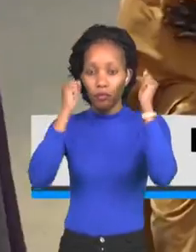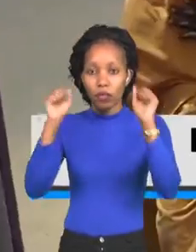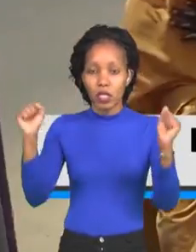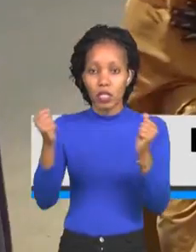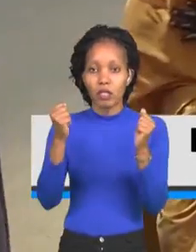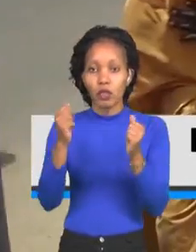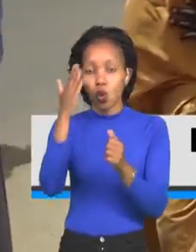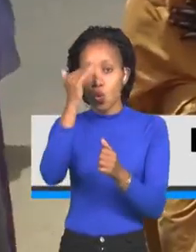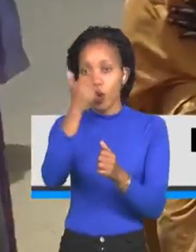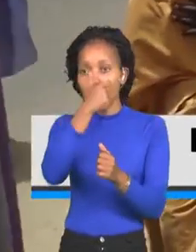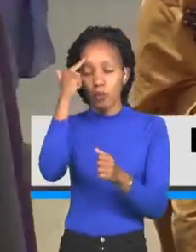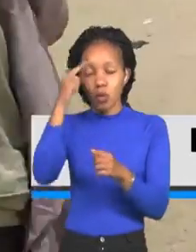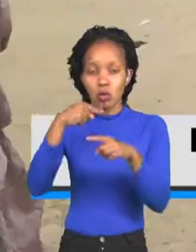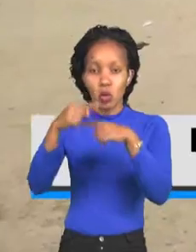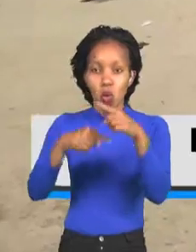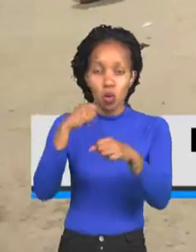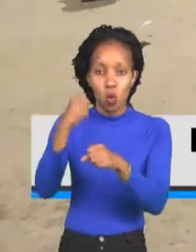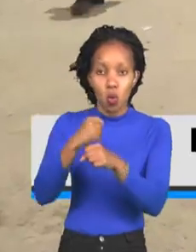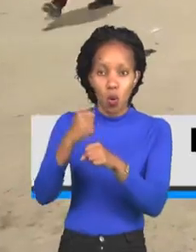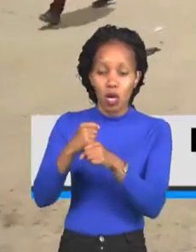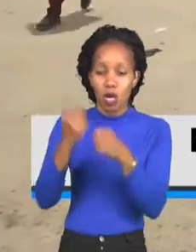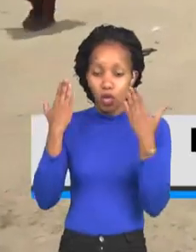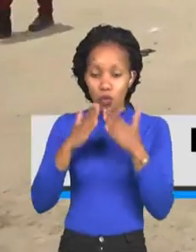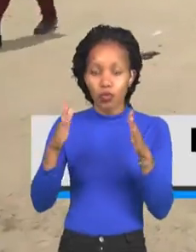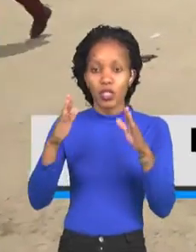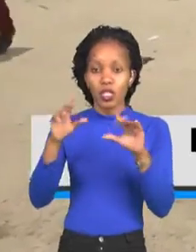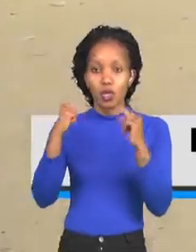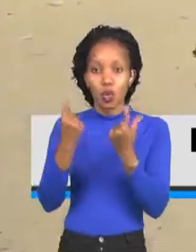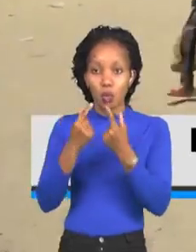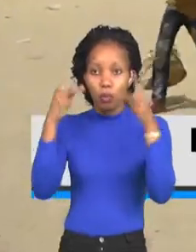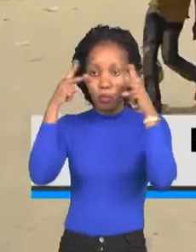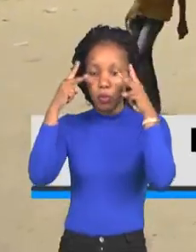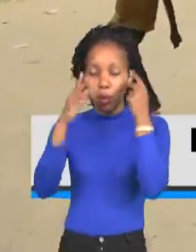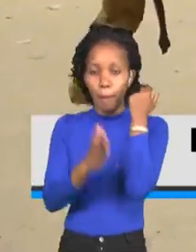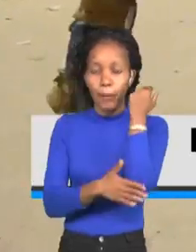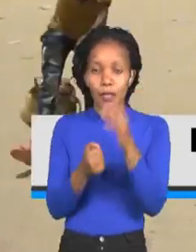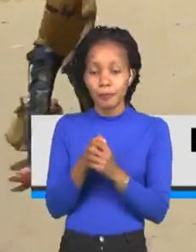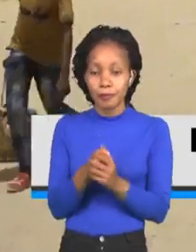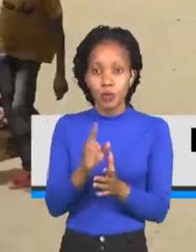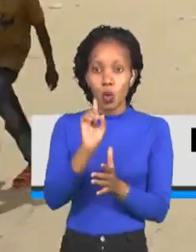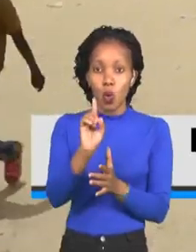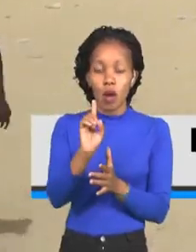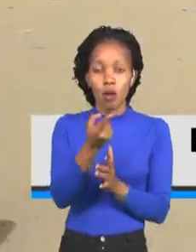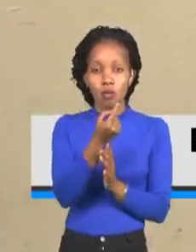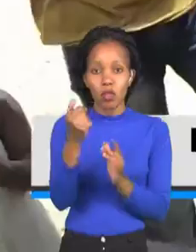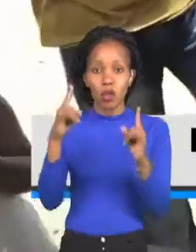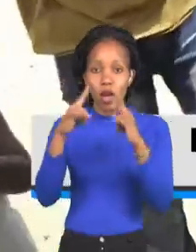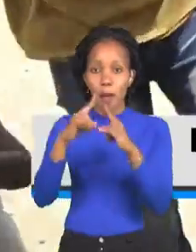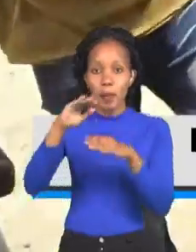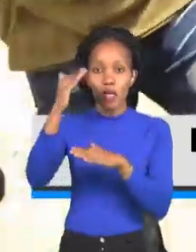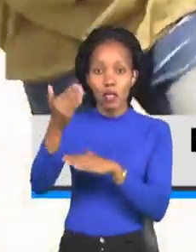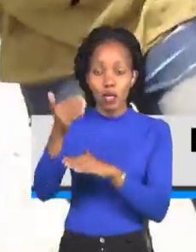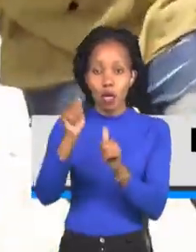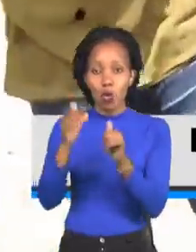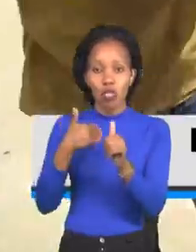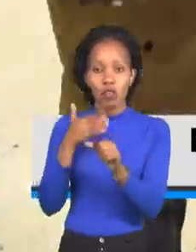a result of ongoing operations to flush out insurgents in the area. Bakassi is one of several camps in the city